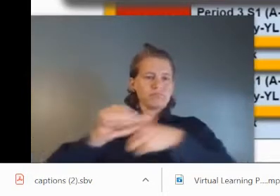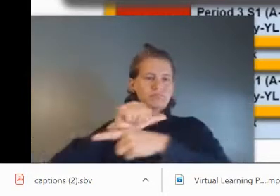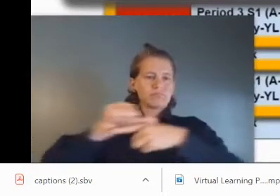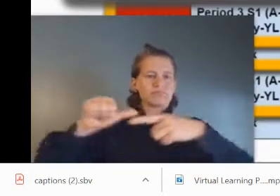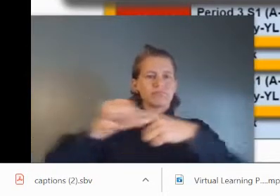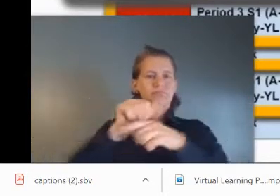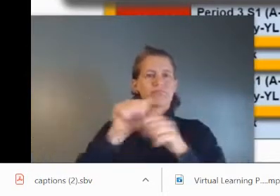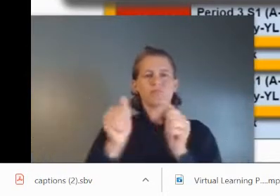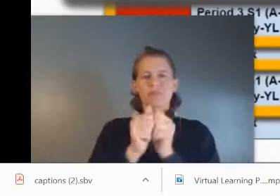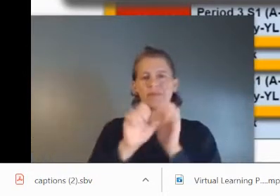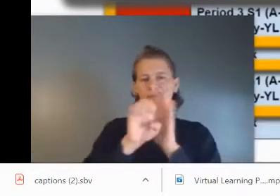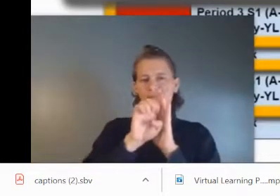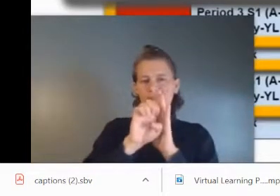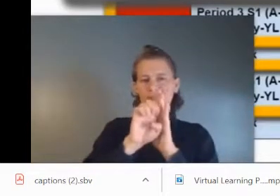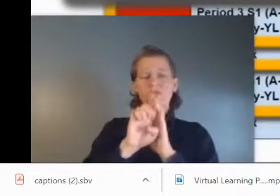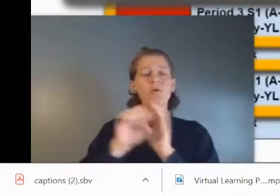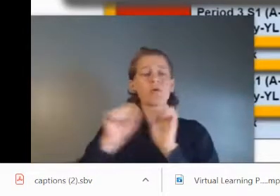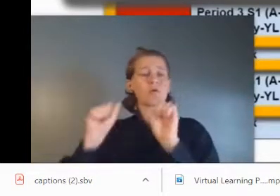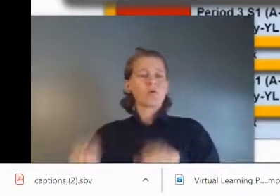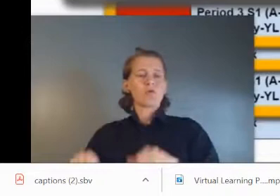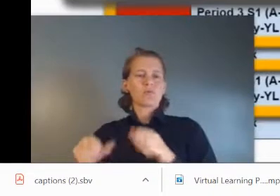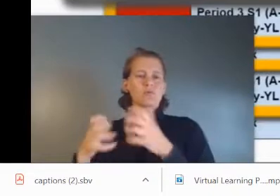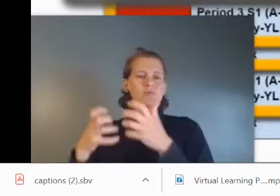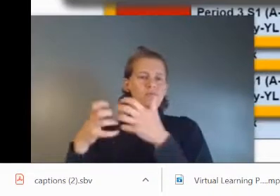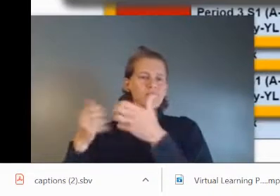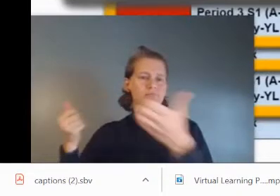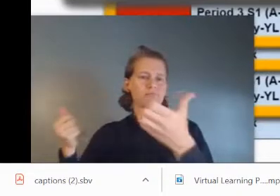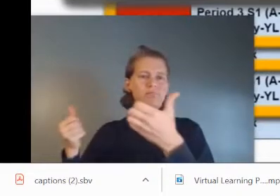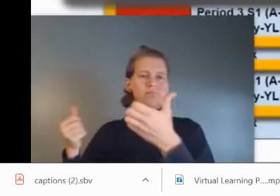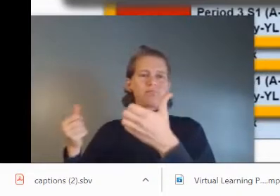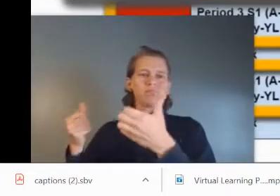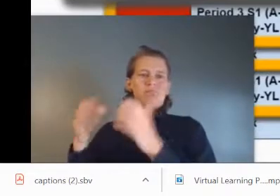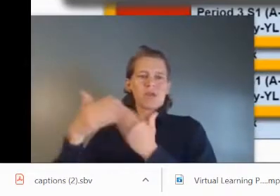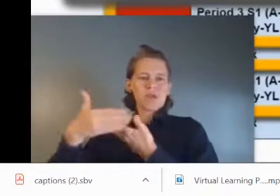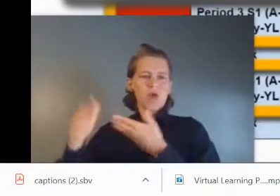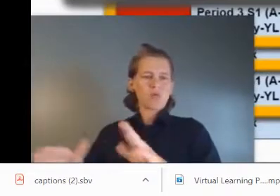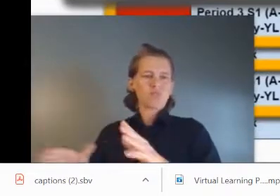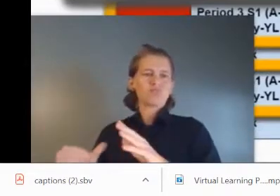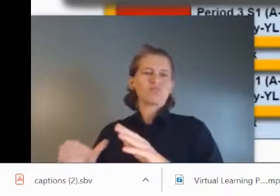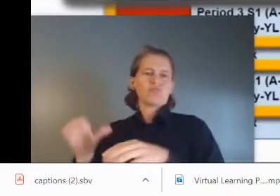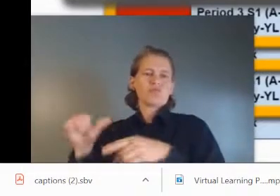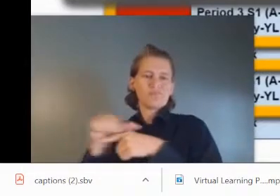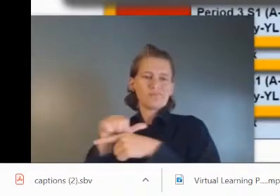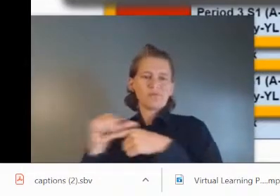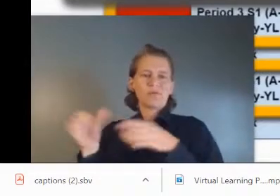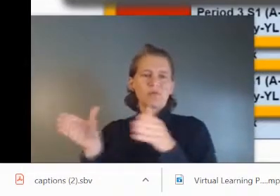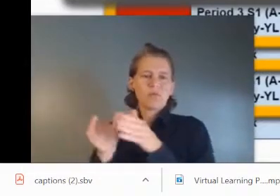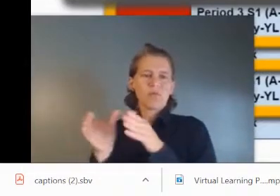group practice with breakout rooms, individual practice with chat and visual check-in, etc.